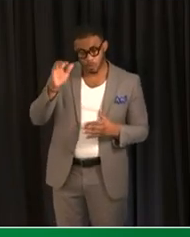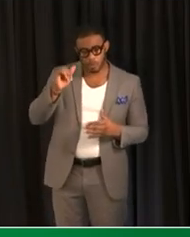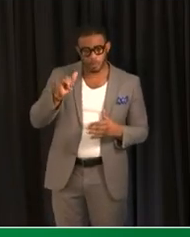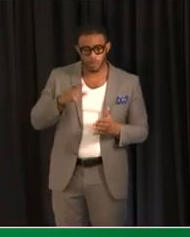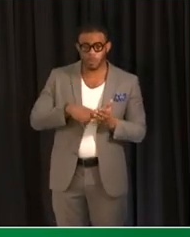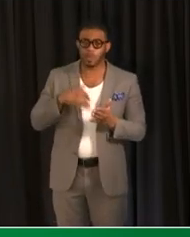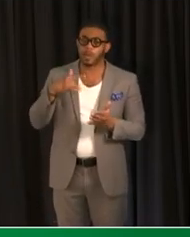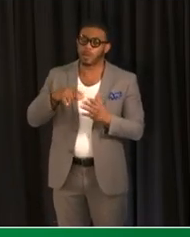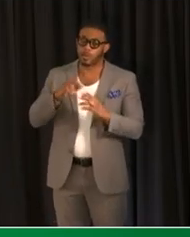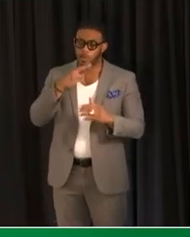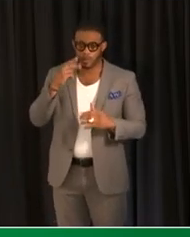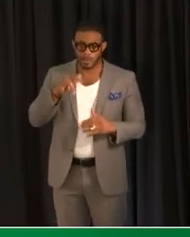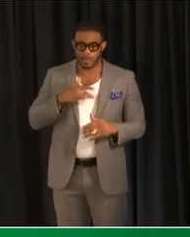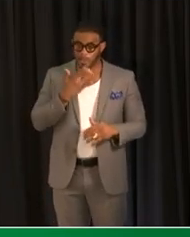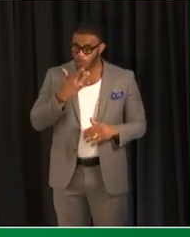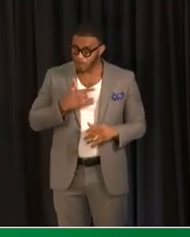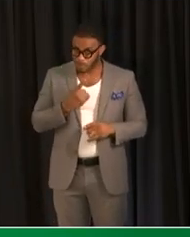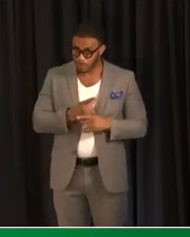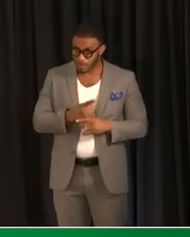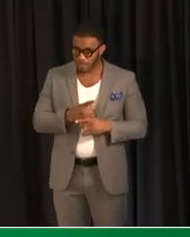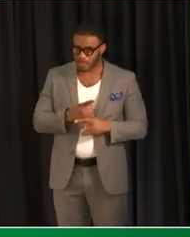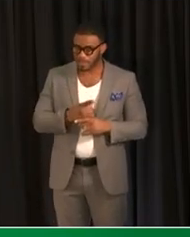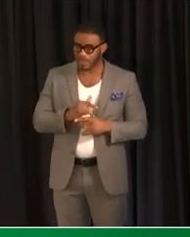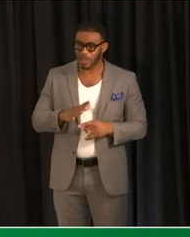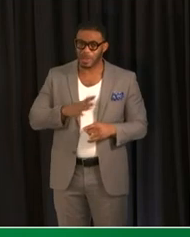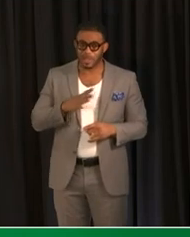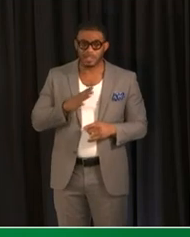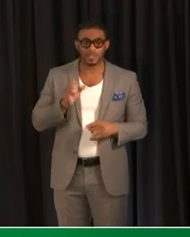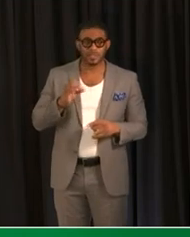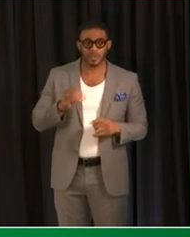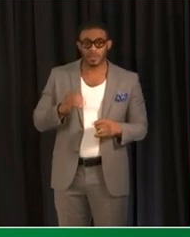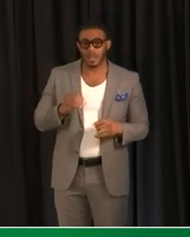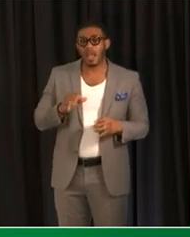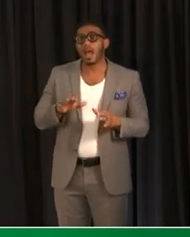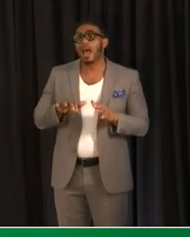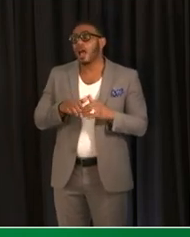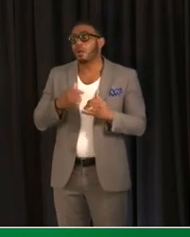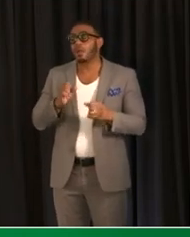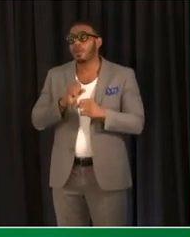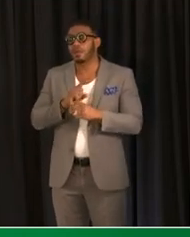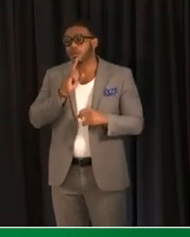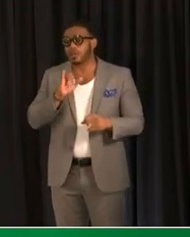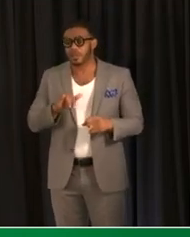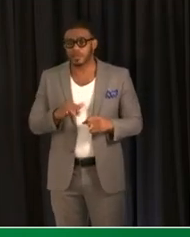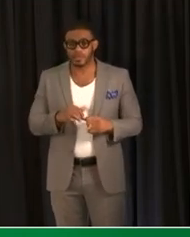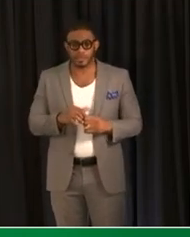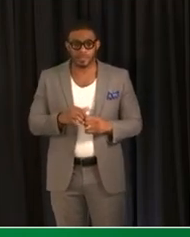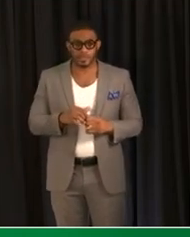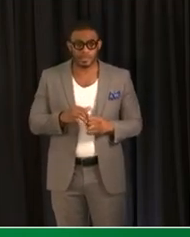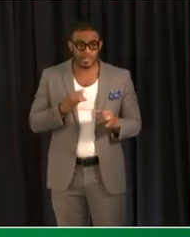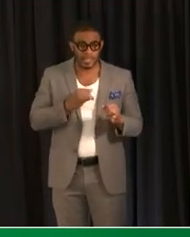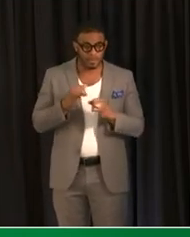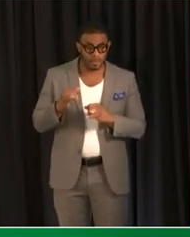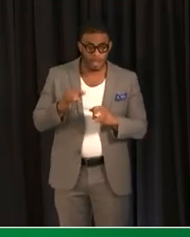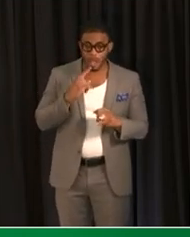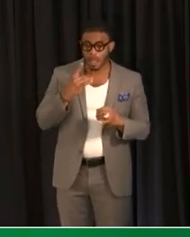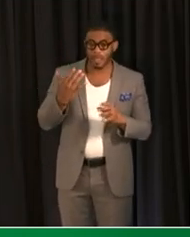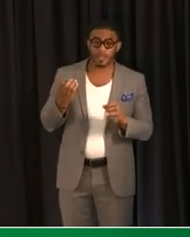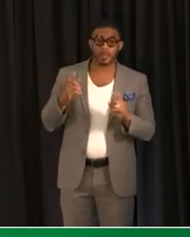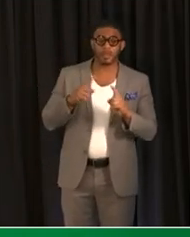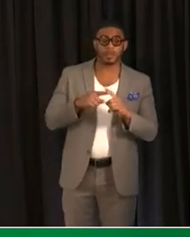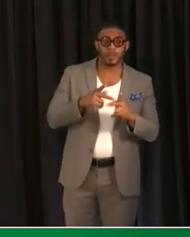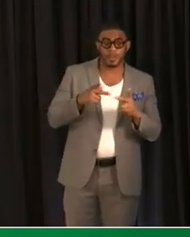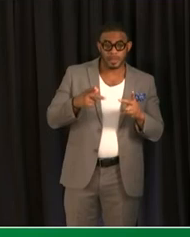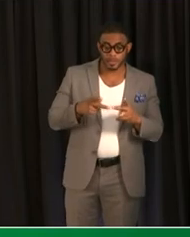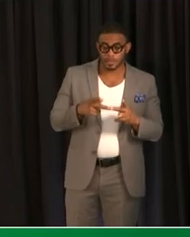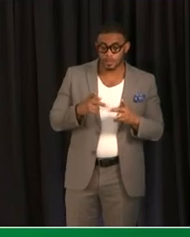Growing up, we rarely went to a restaurant unless it was your birthday, right? But it was a luxury. And so how do we make sure that individuals are